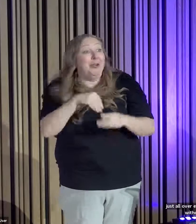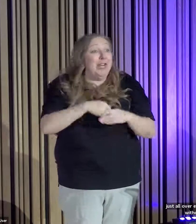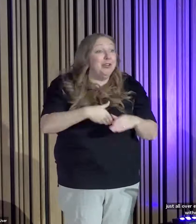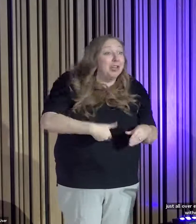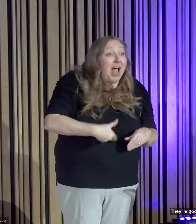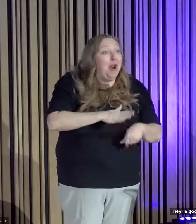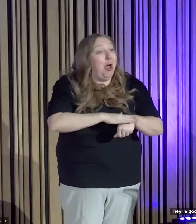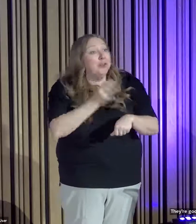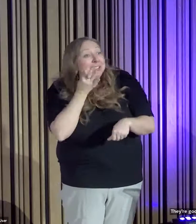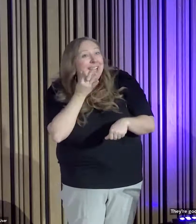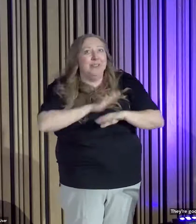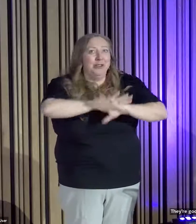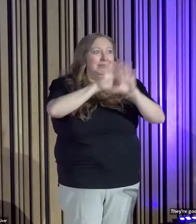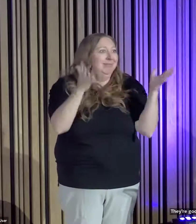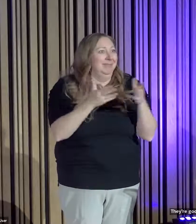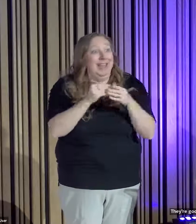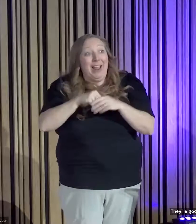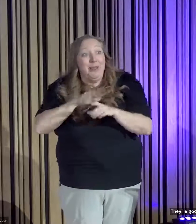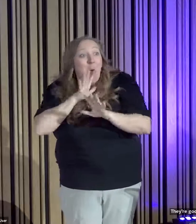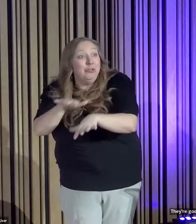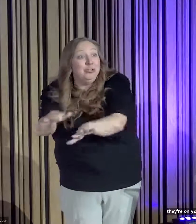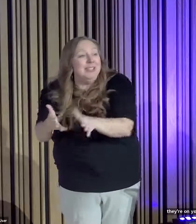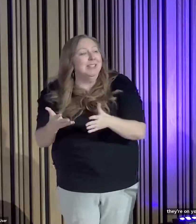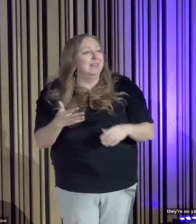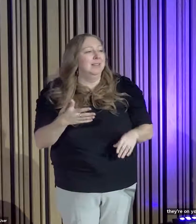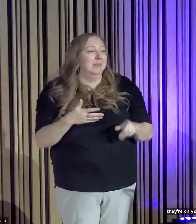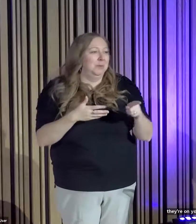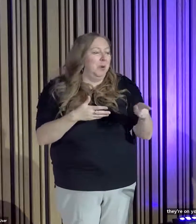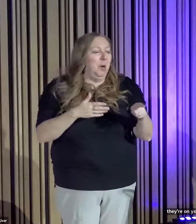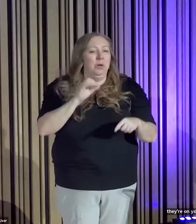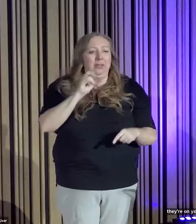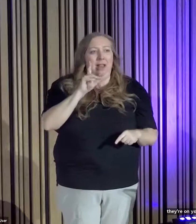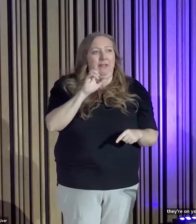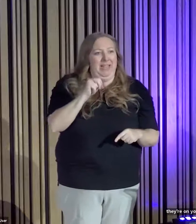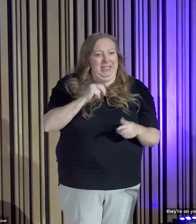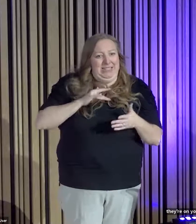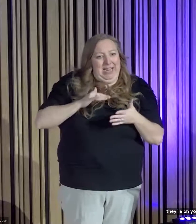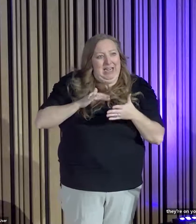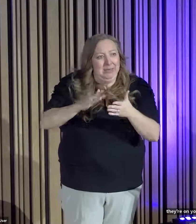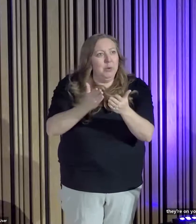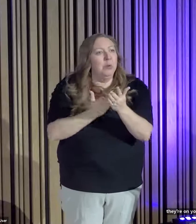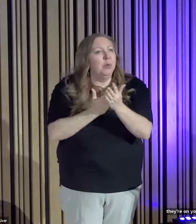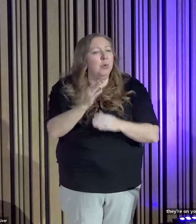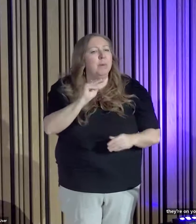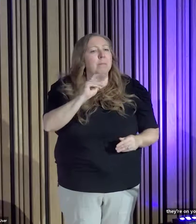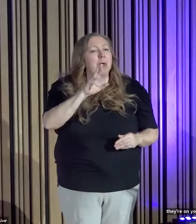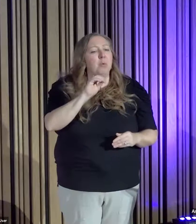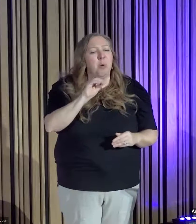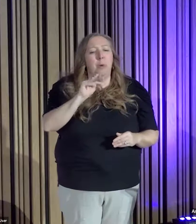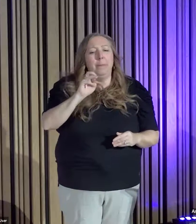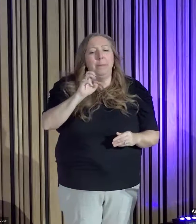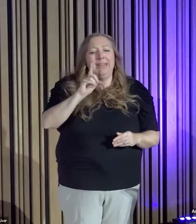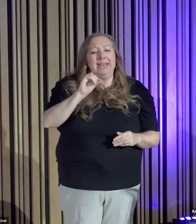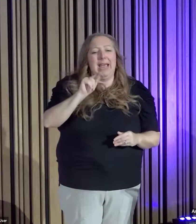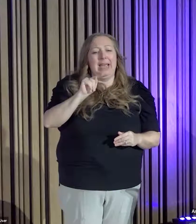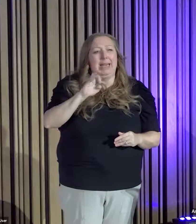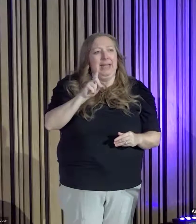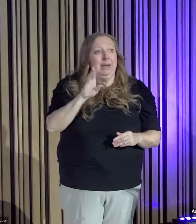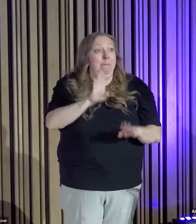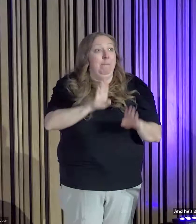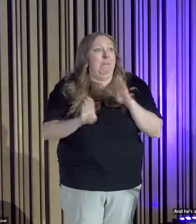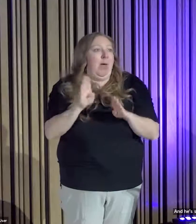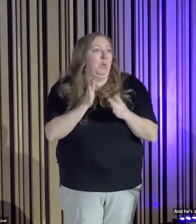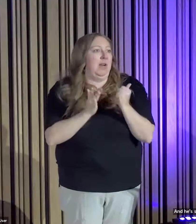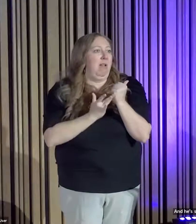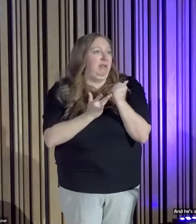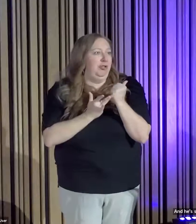your skin, they're everywhere in the ocean. And he studies these through micro-mediated biotechnology, bioenergy, et cetera. So,